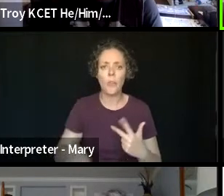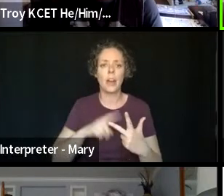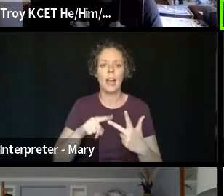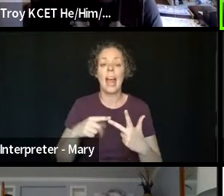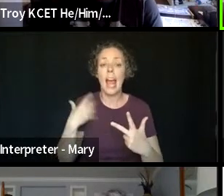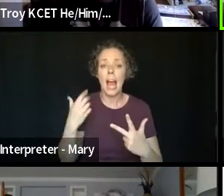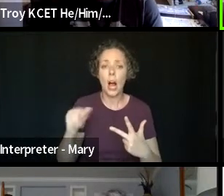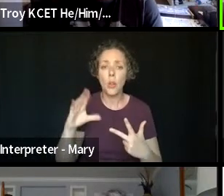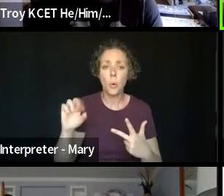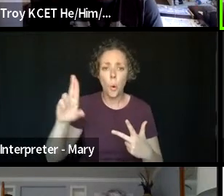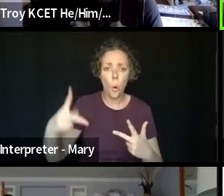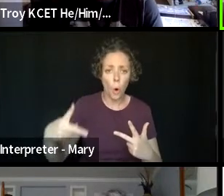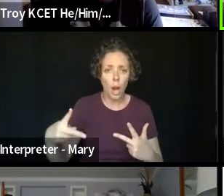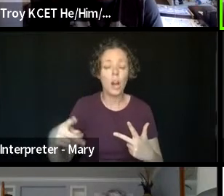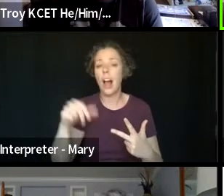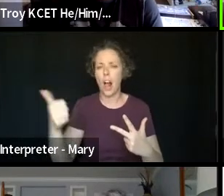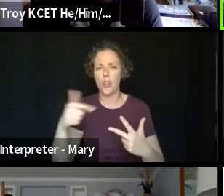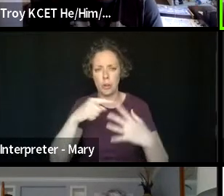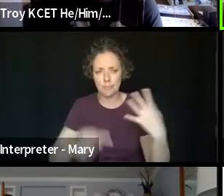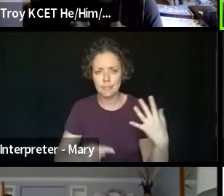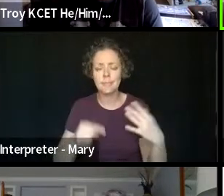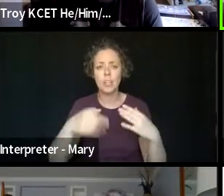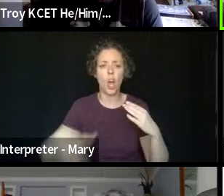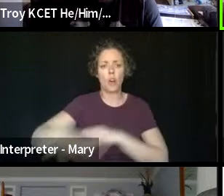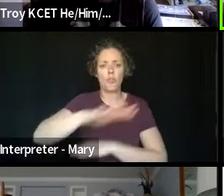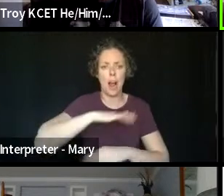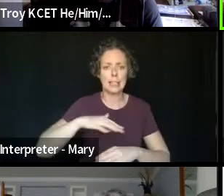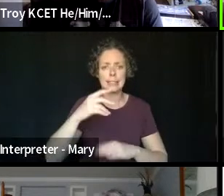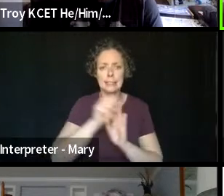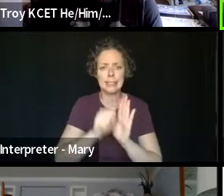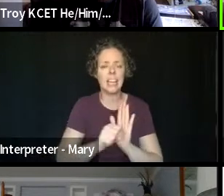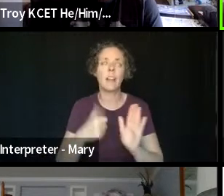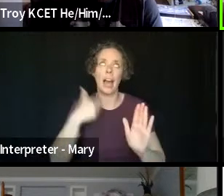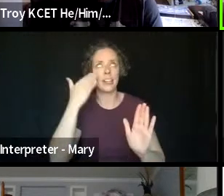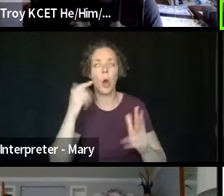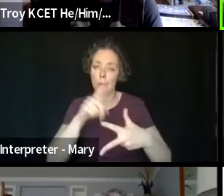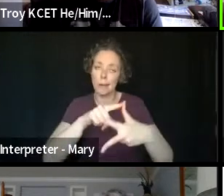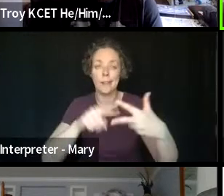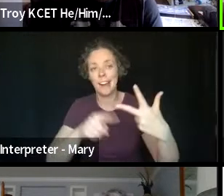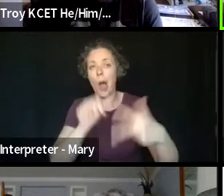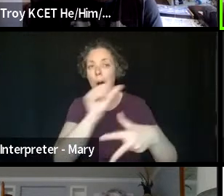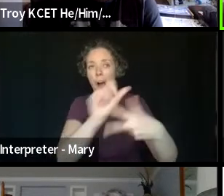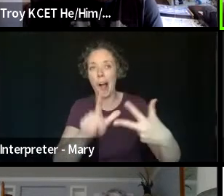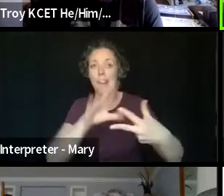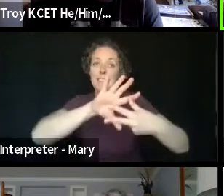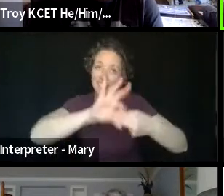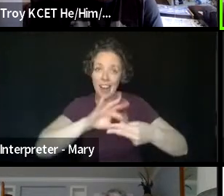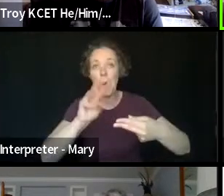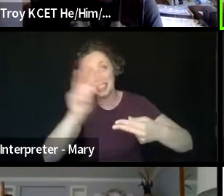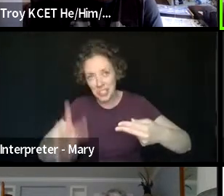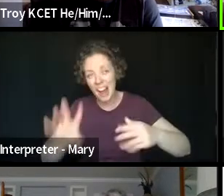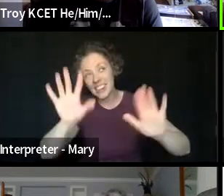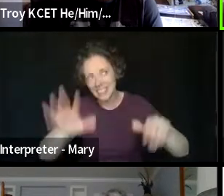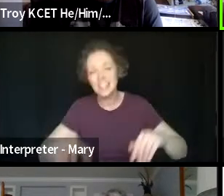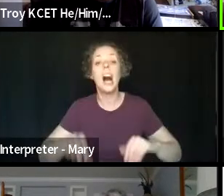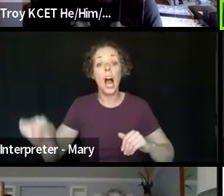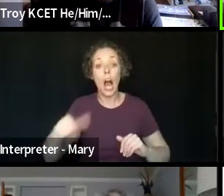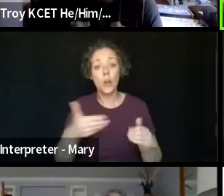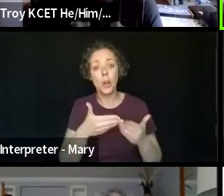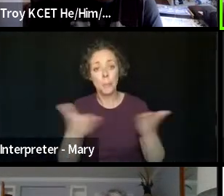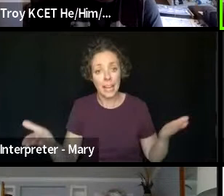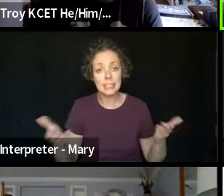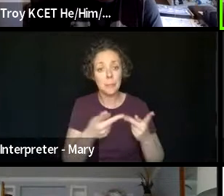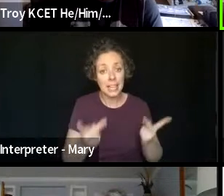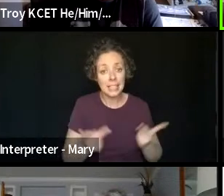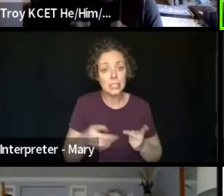and some of those other great sites that are across the state. And of course, those are all Wichita that I cited there, but we have great places that are around, and going and figuring out